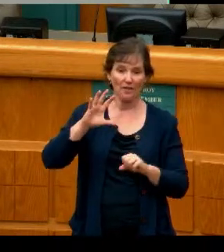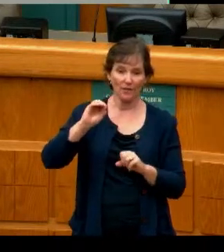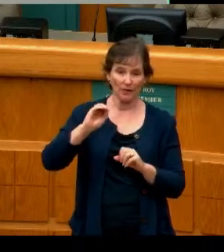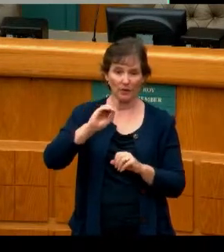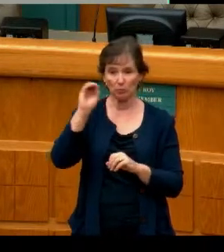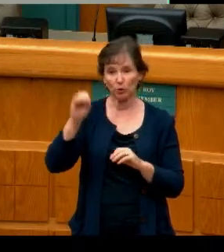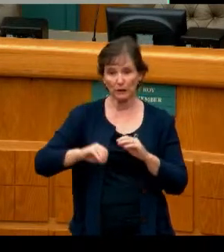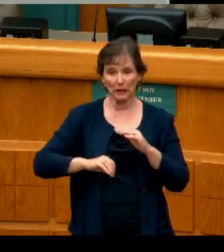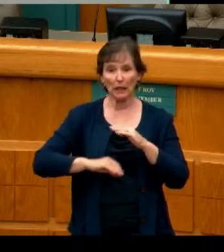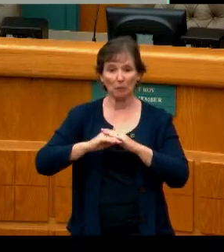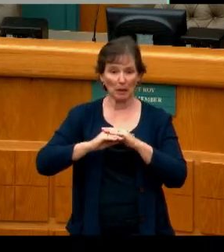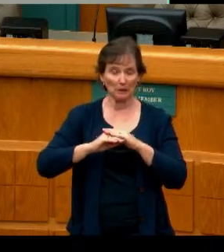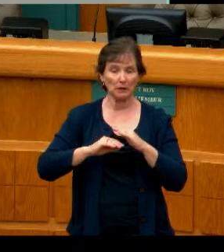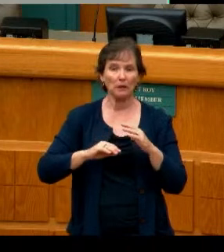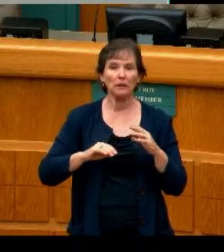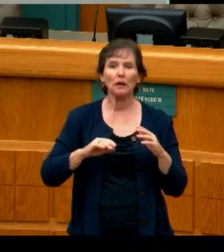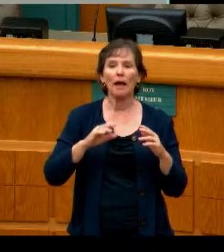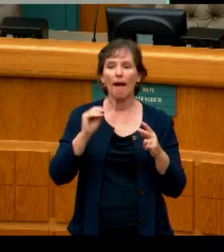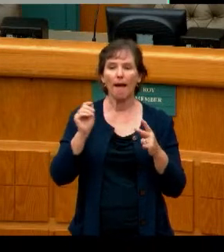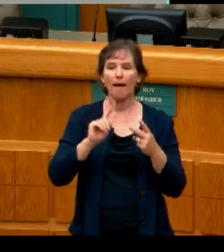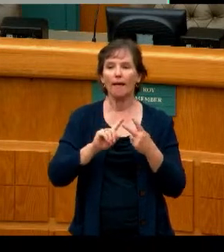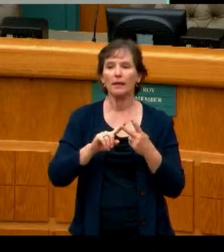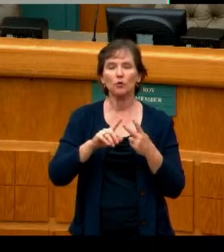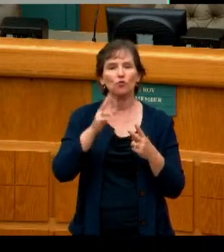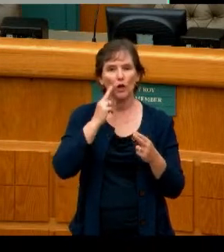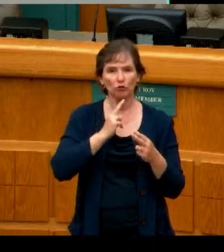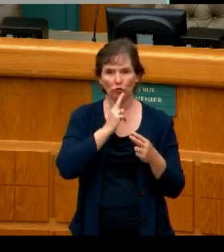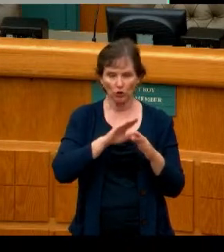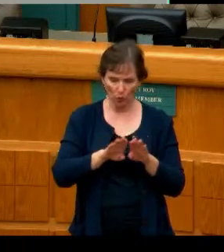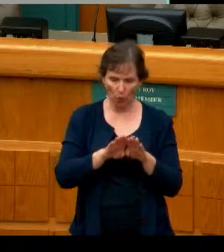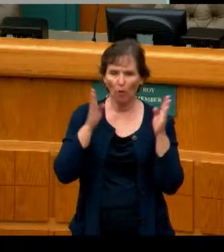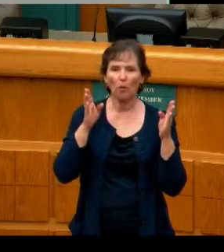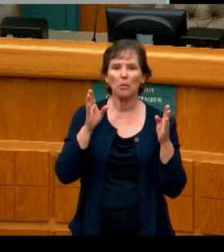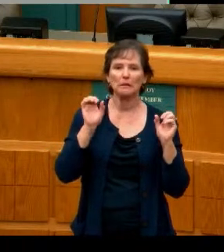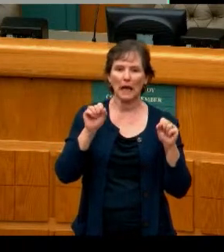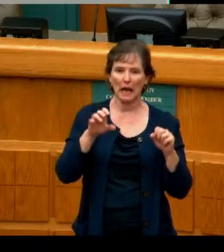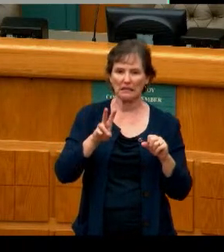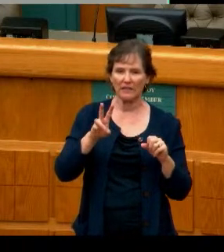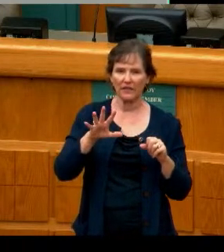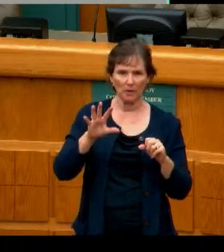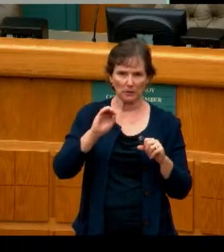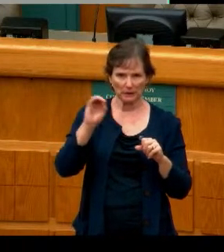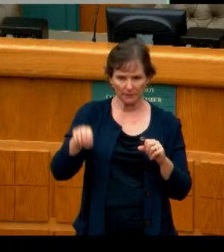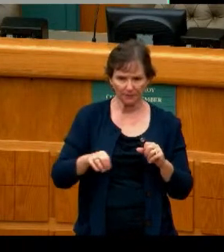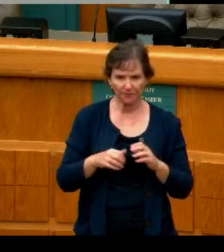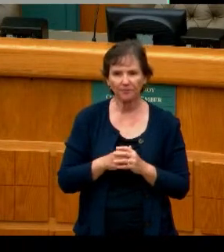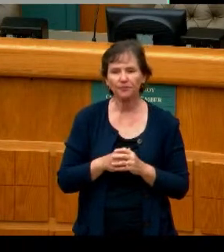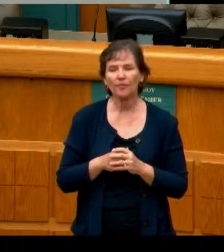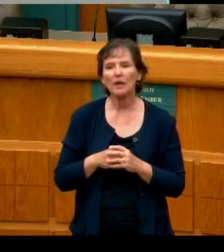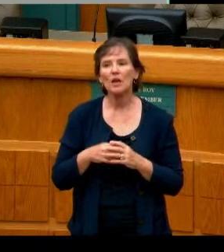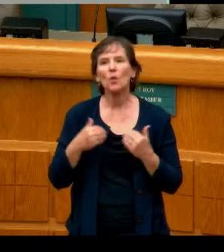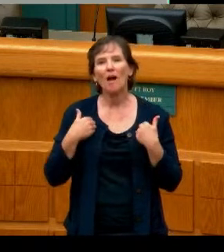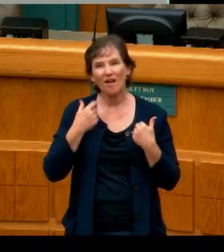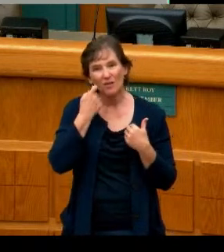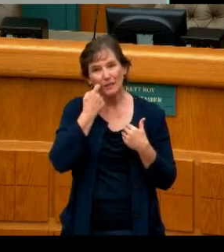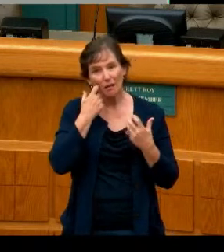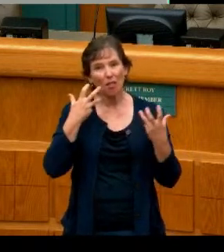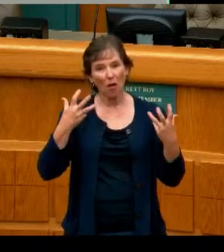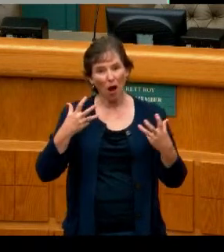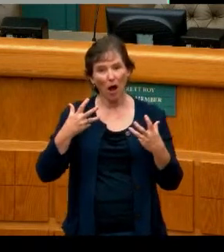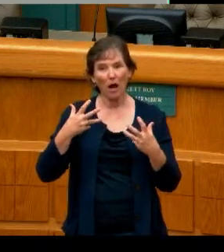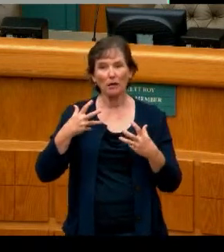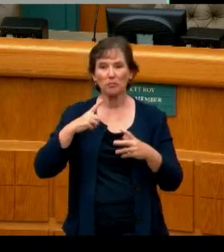are allowed to operate at 75% of their total capacity, and bars are able to operate at 50% of their total capacity.